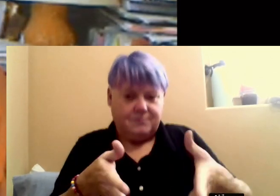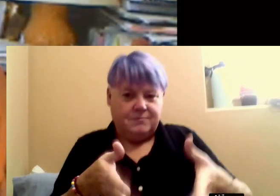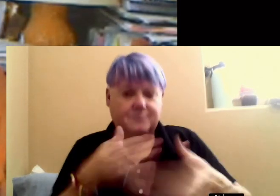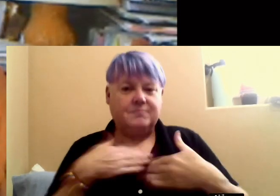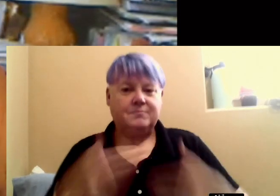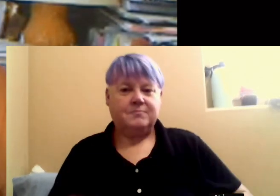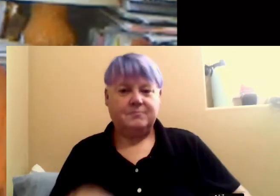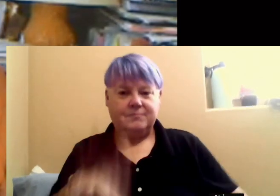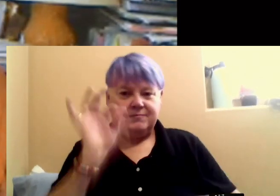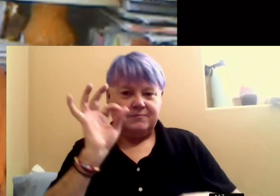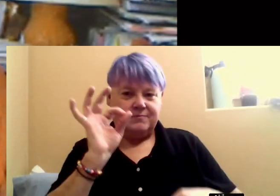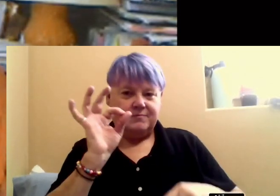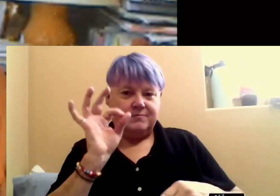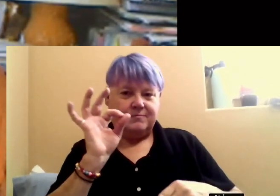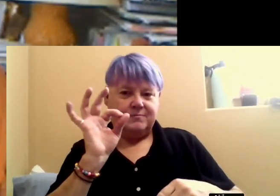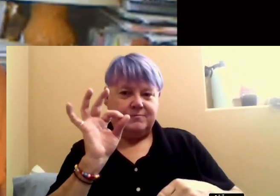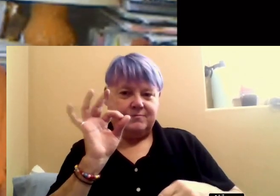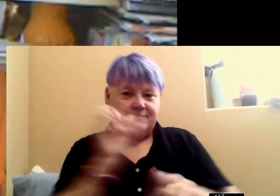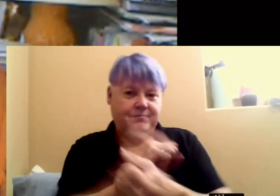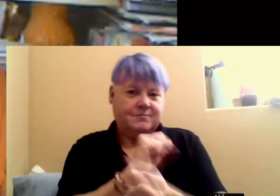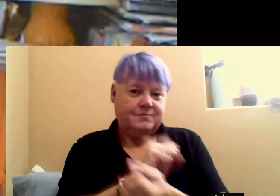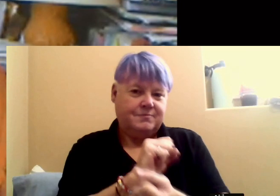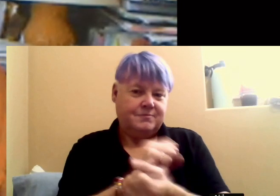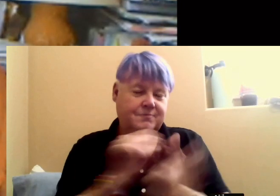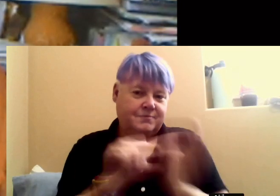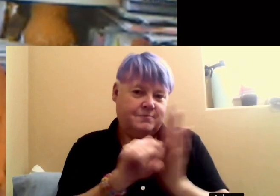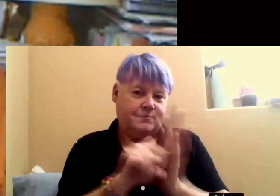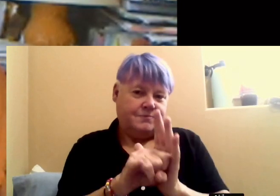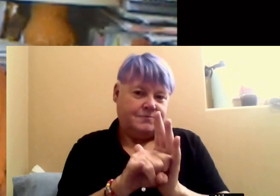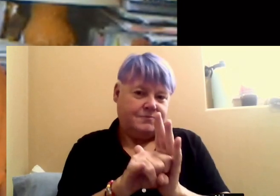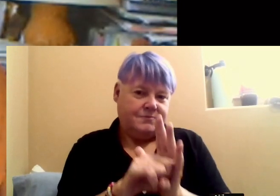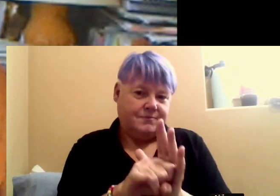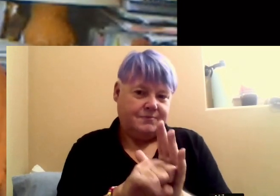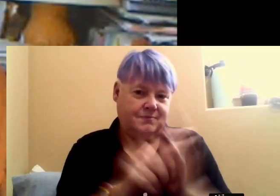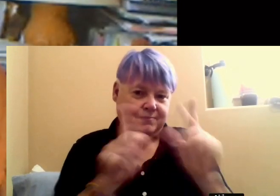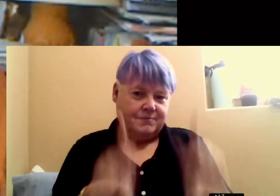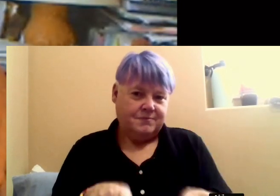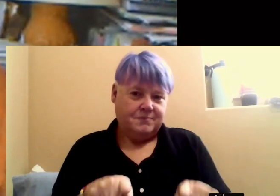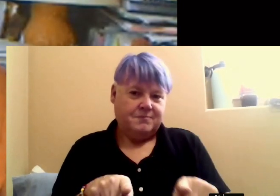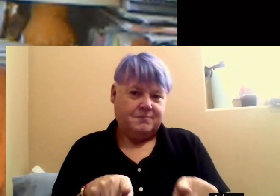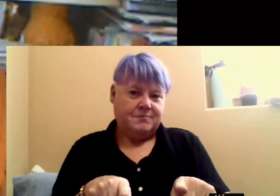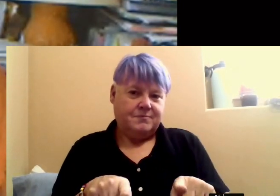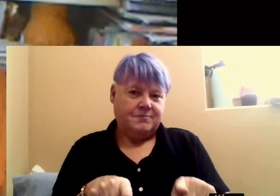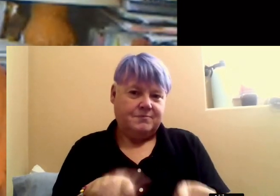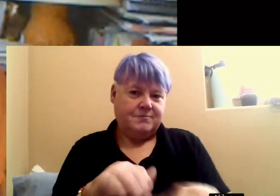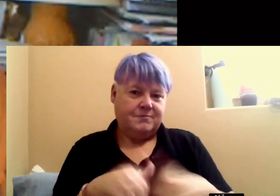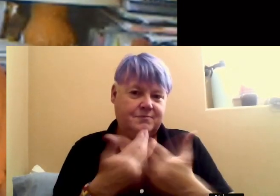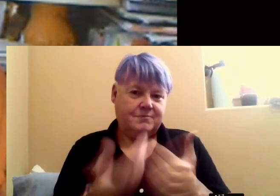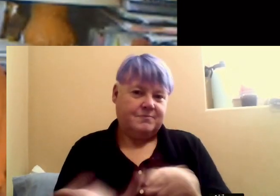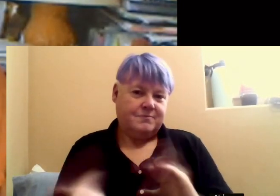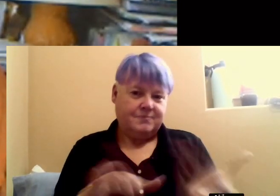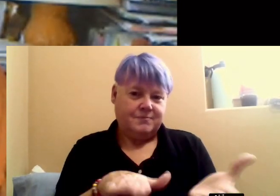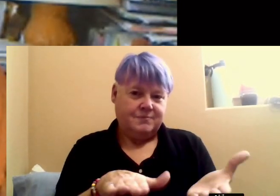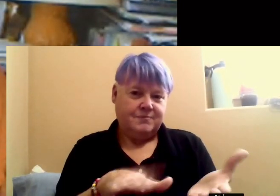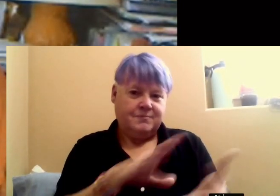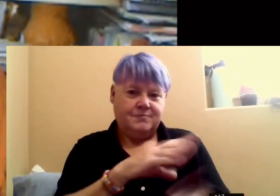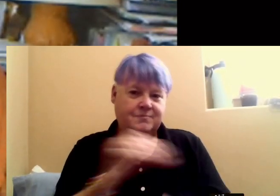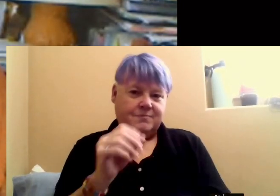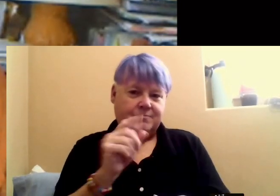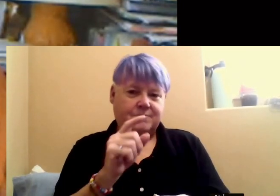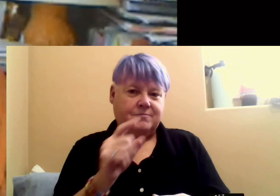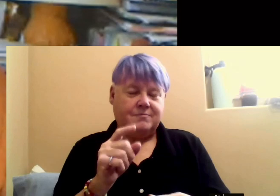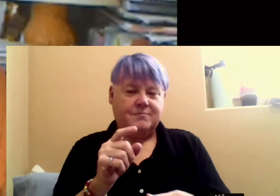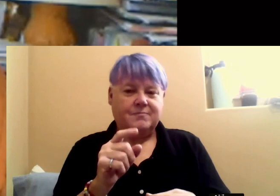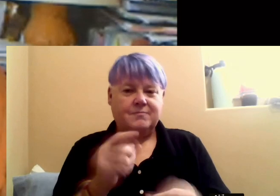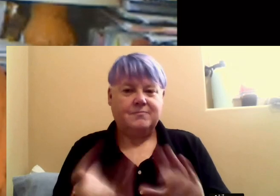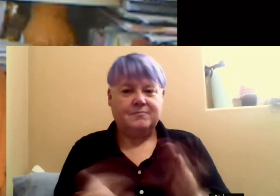The scientists work to identify the person and how they died, and potentially they